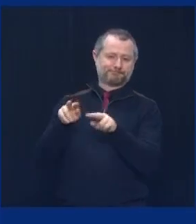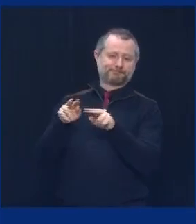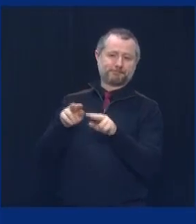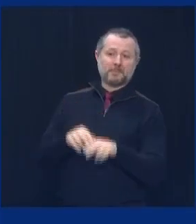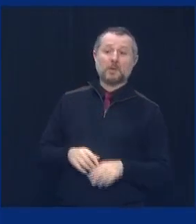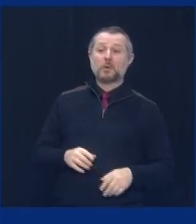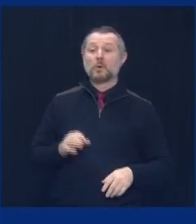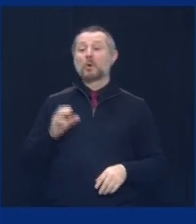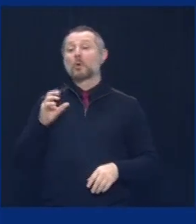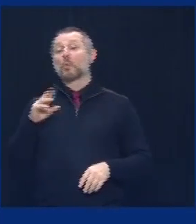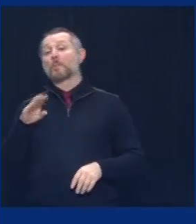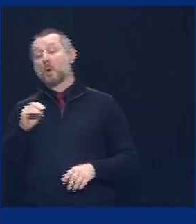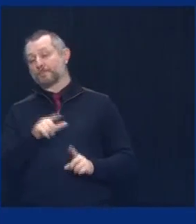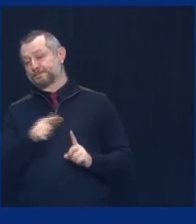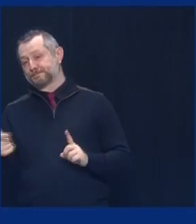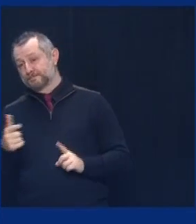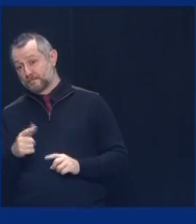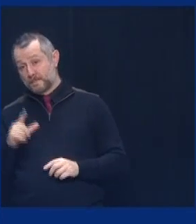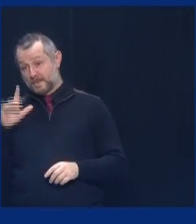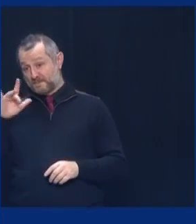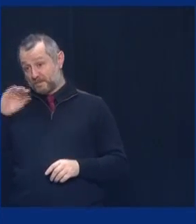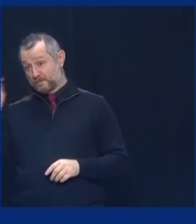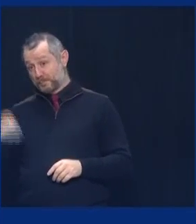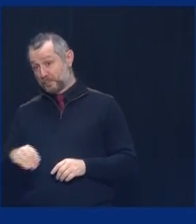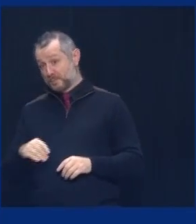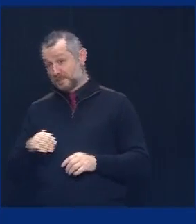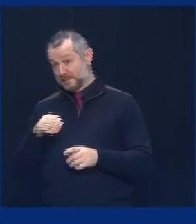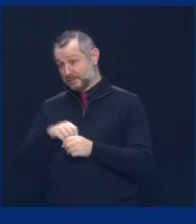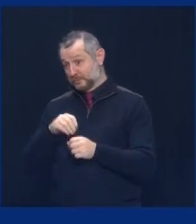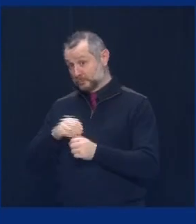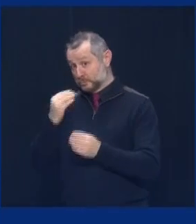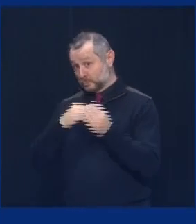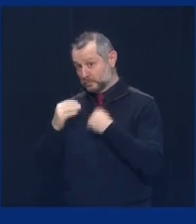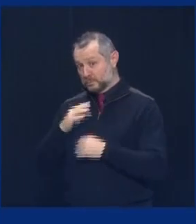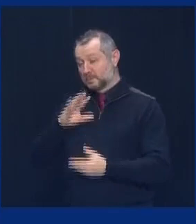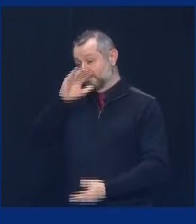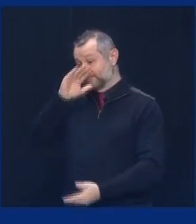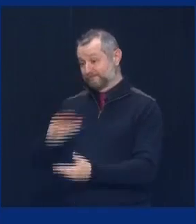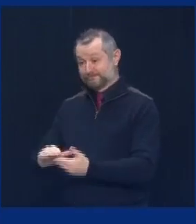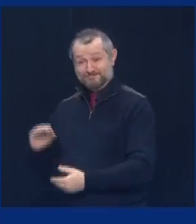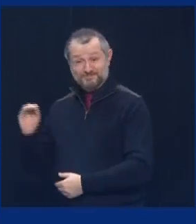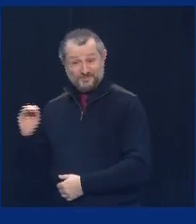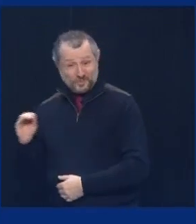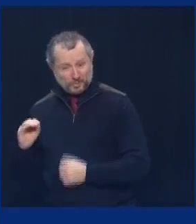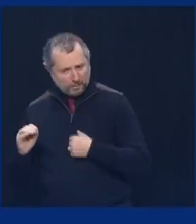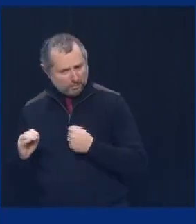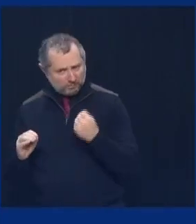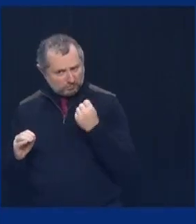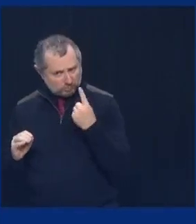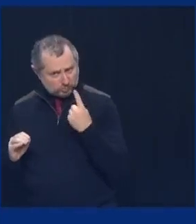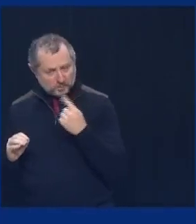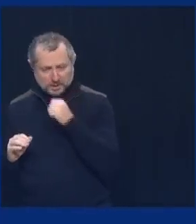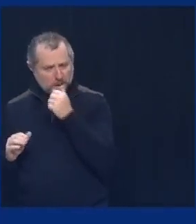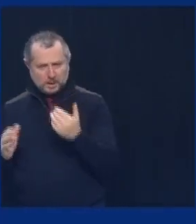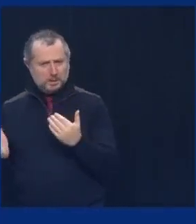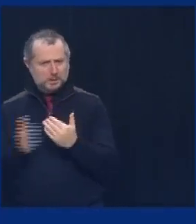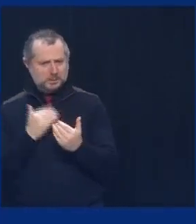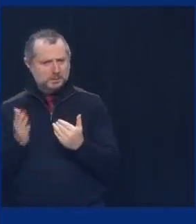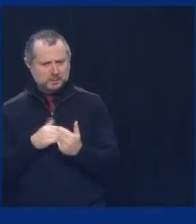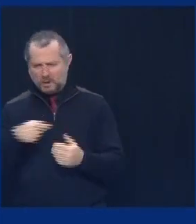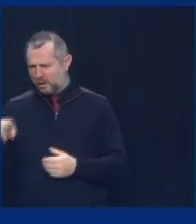it's 25% of the indoor dining goes to 0. I understand that, and I understand the hardship. Remember